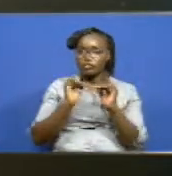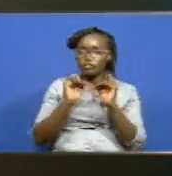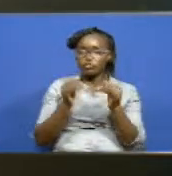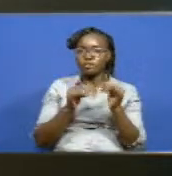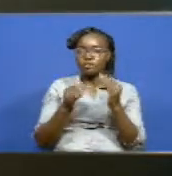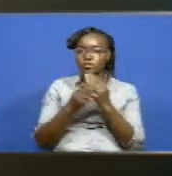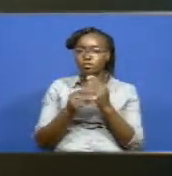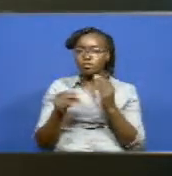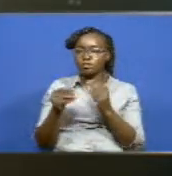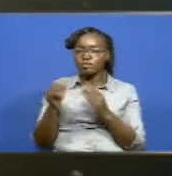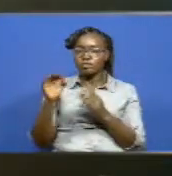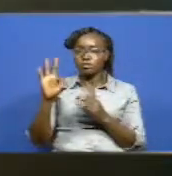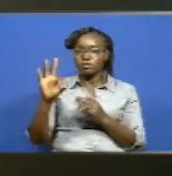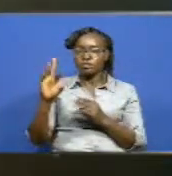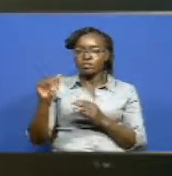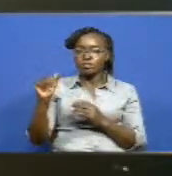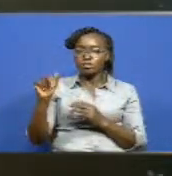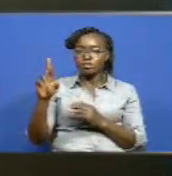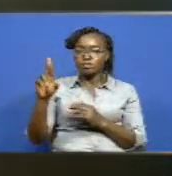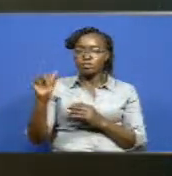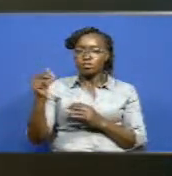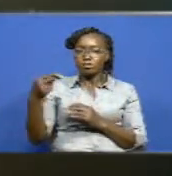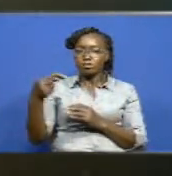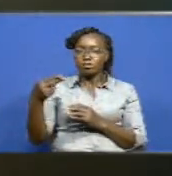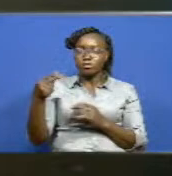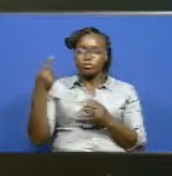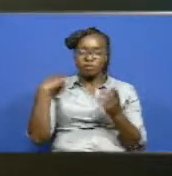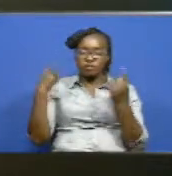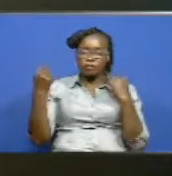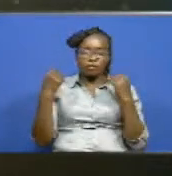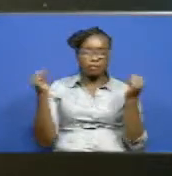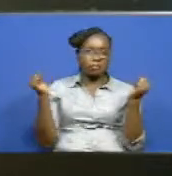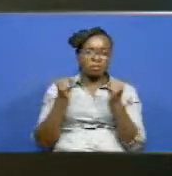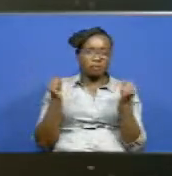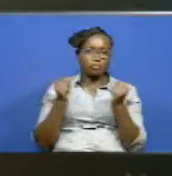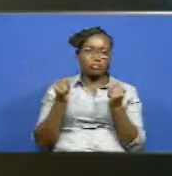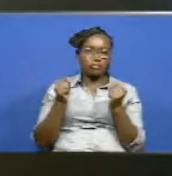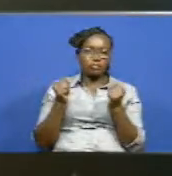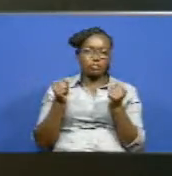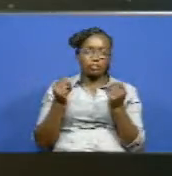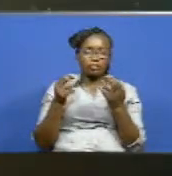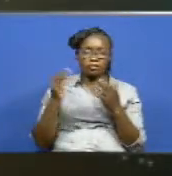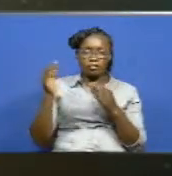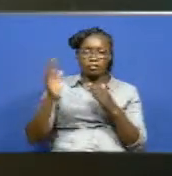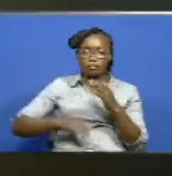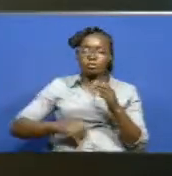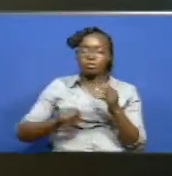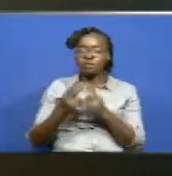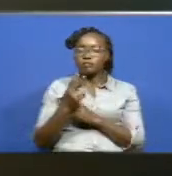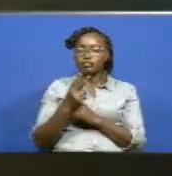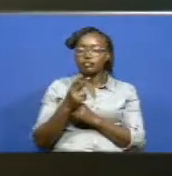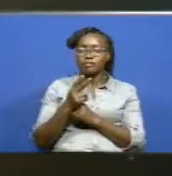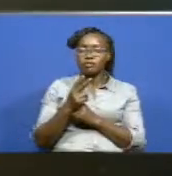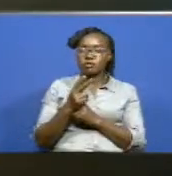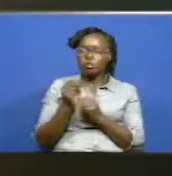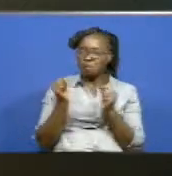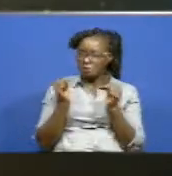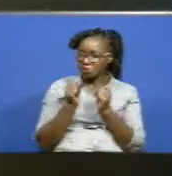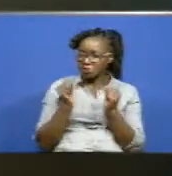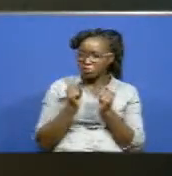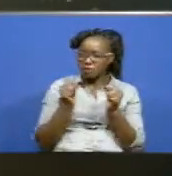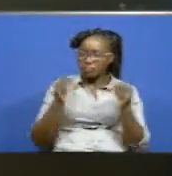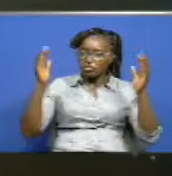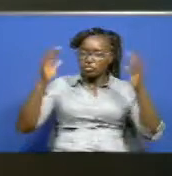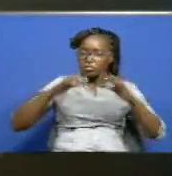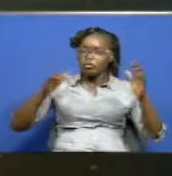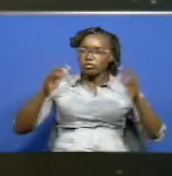name is Yusuf Farah. Now, tonight, Kericho is the coldest with temperatures dropping to 12 degrees Celsius. Rainfall is expected